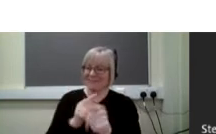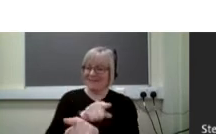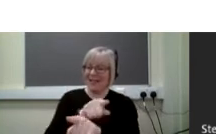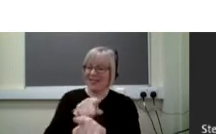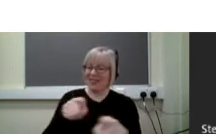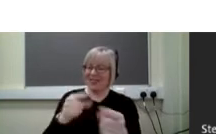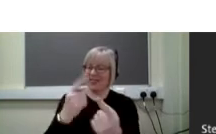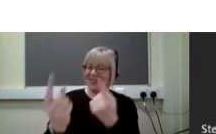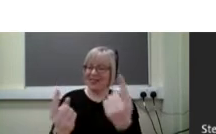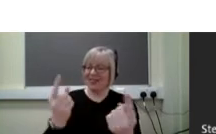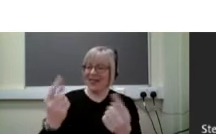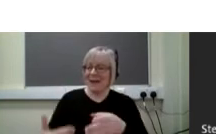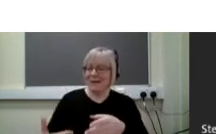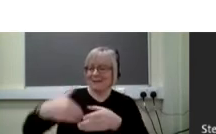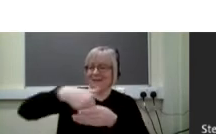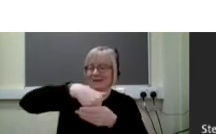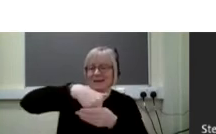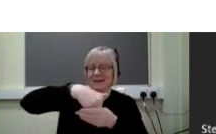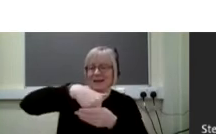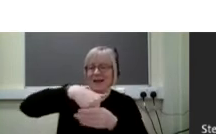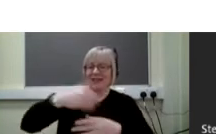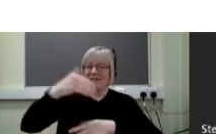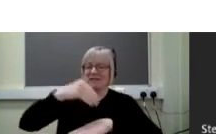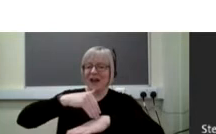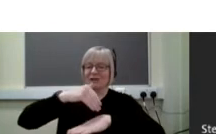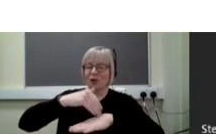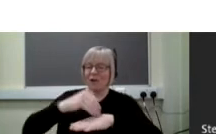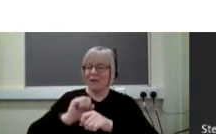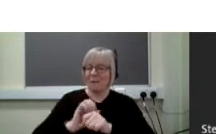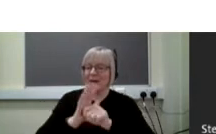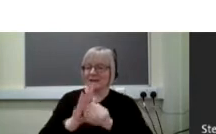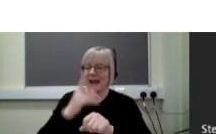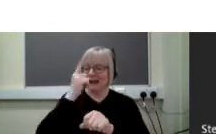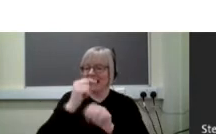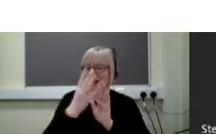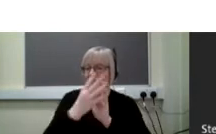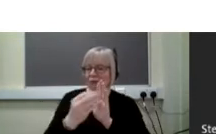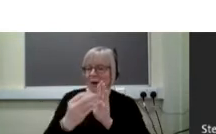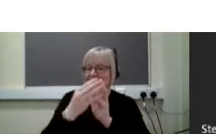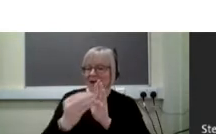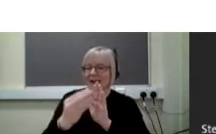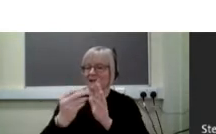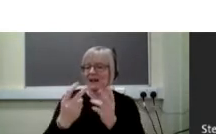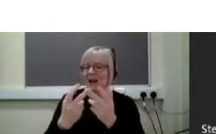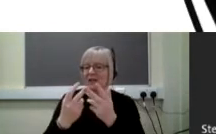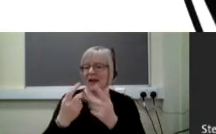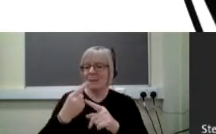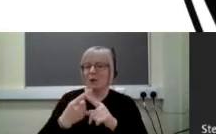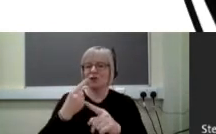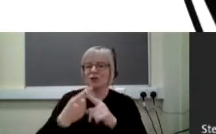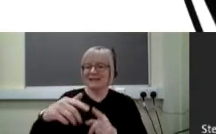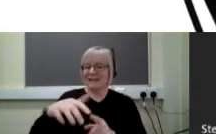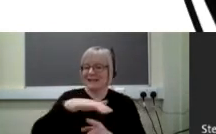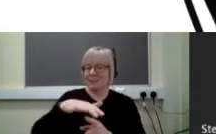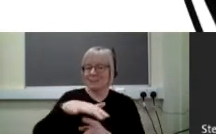the effect of the pandemic that could be replicated in other emergency settings. Next slide, please.